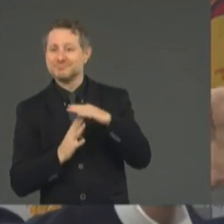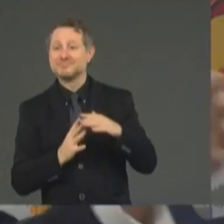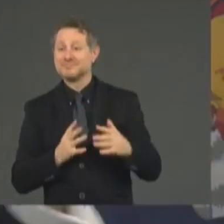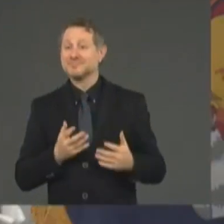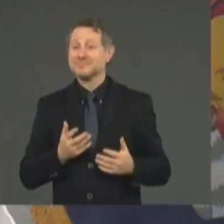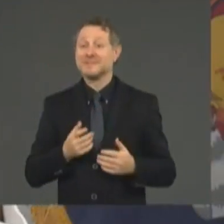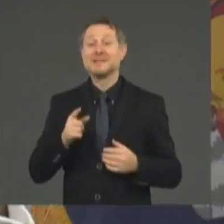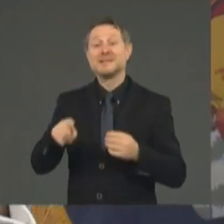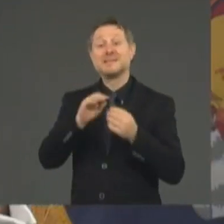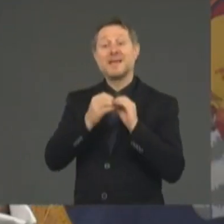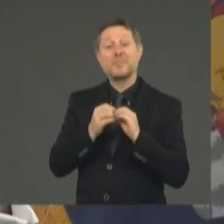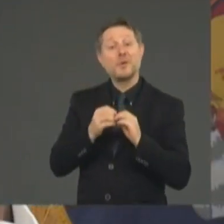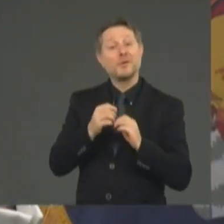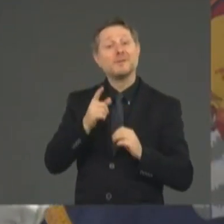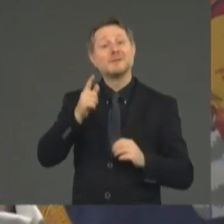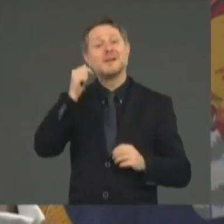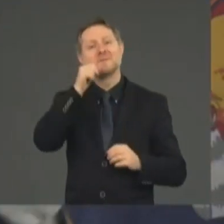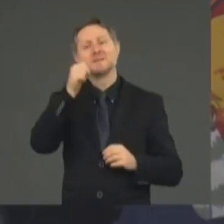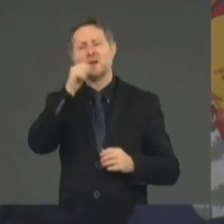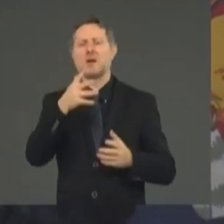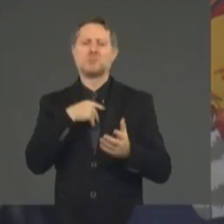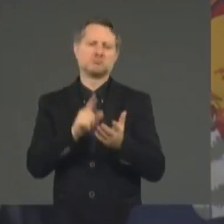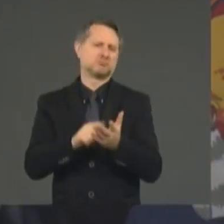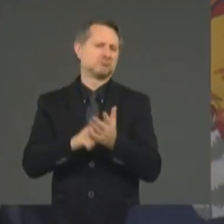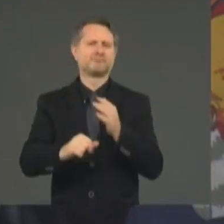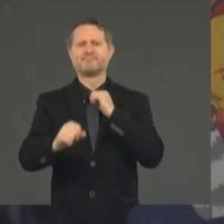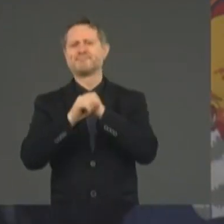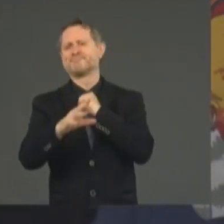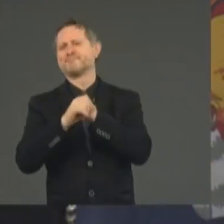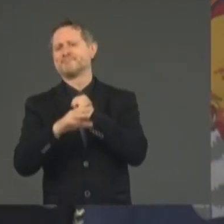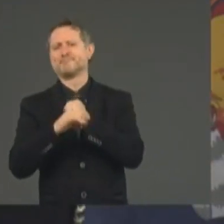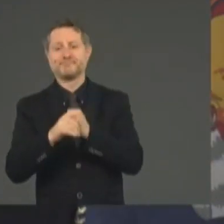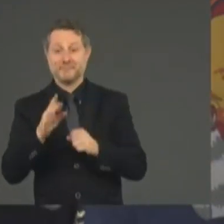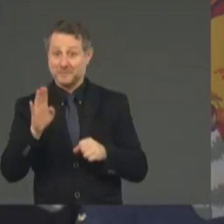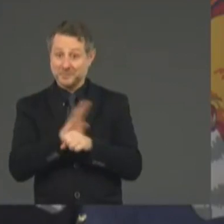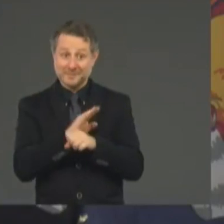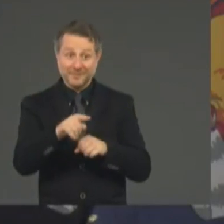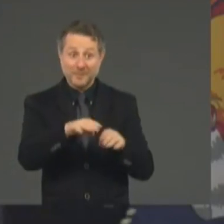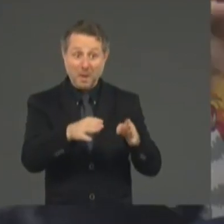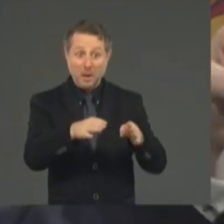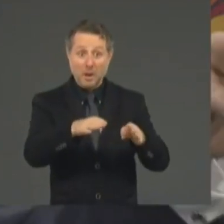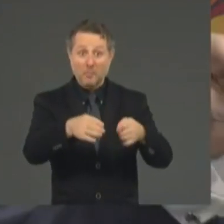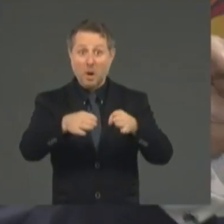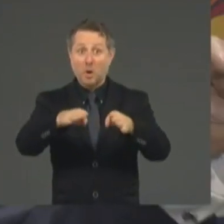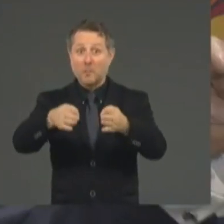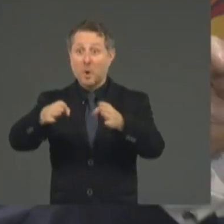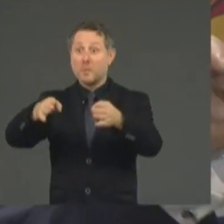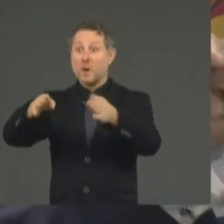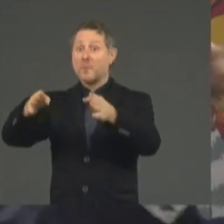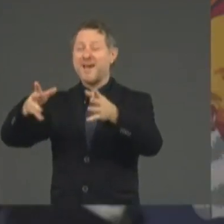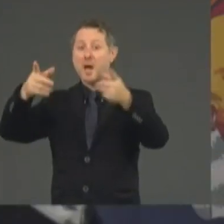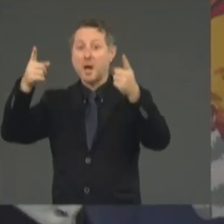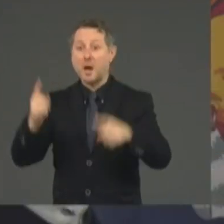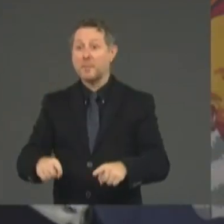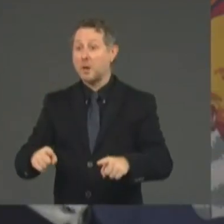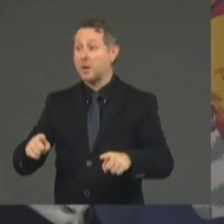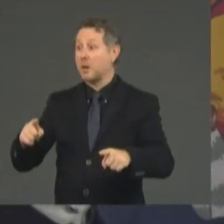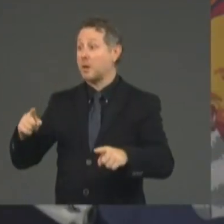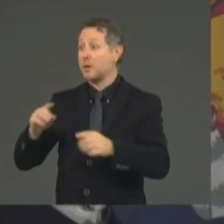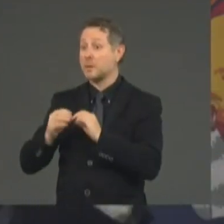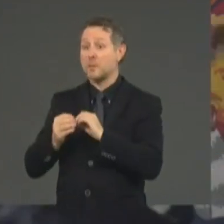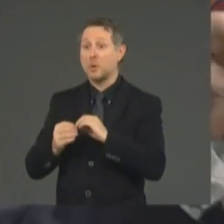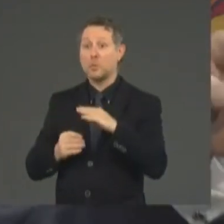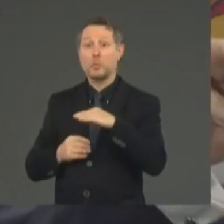day. If the economic activity is increasing, but the infection rate isn't, and